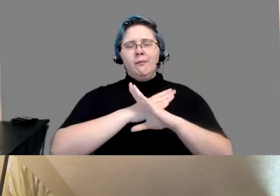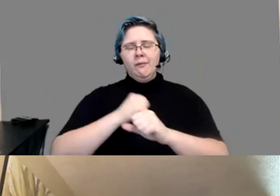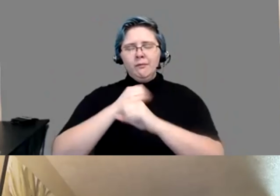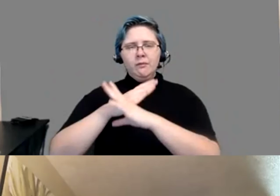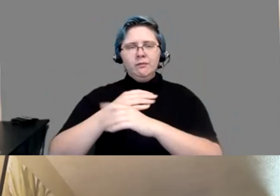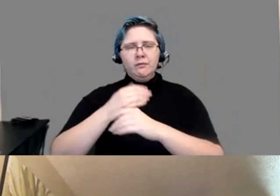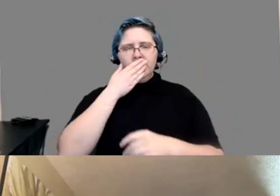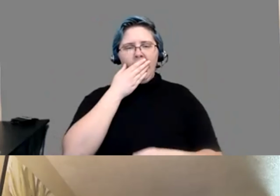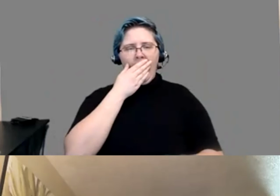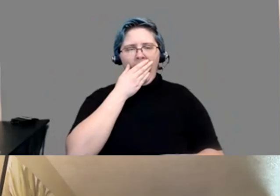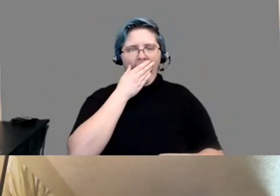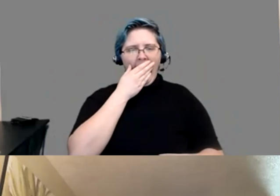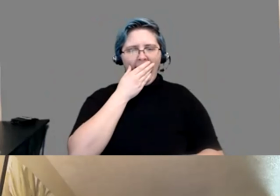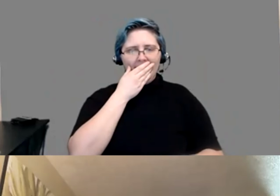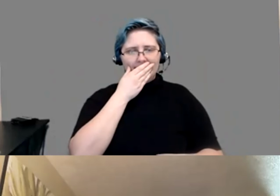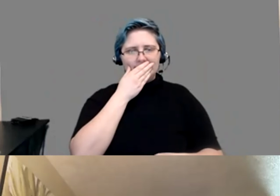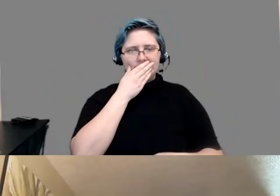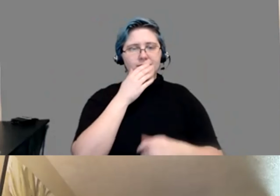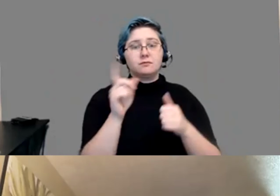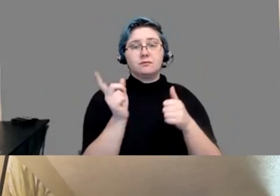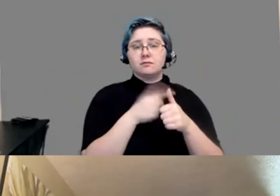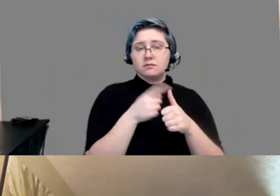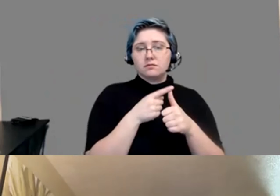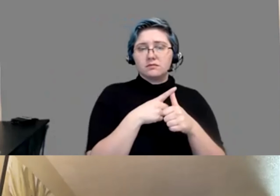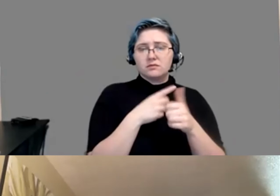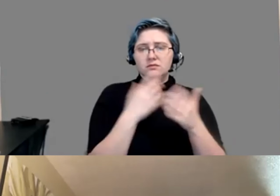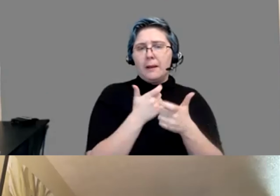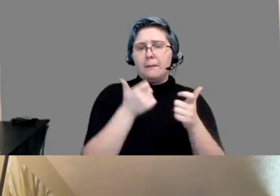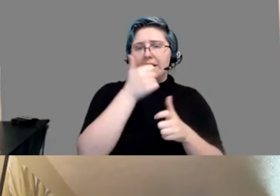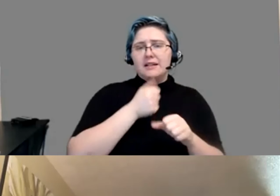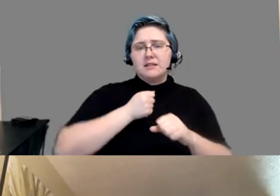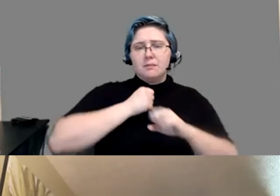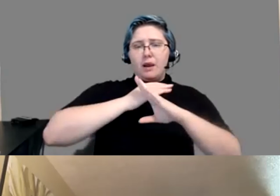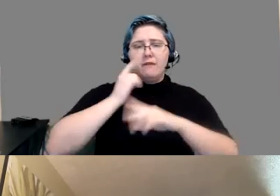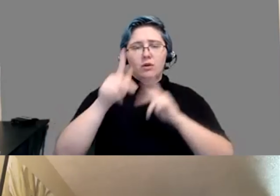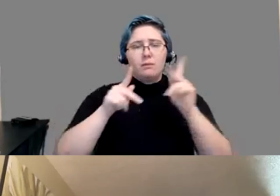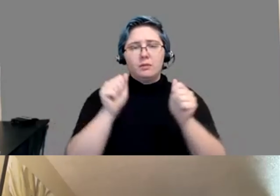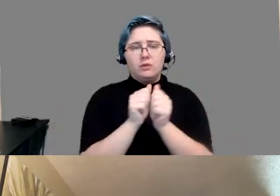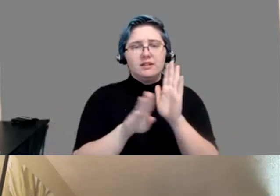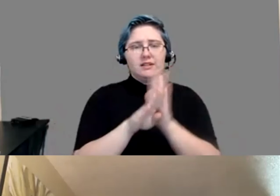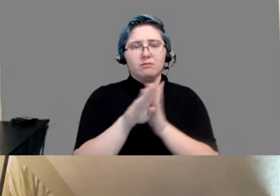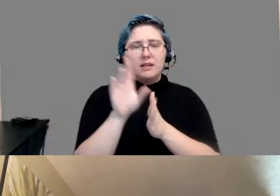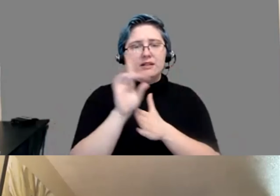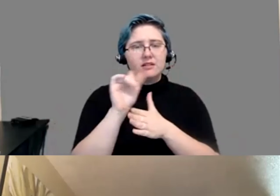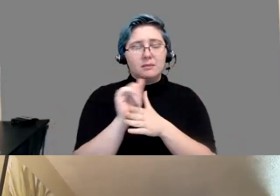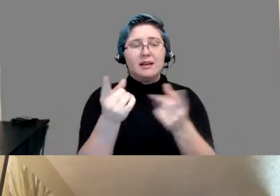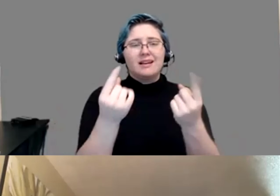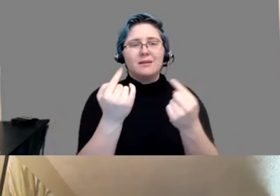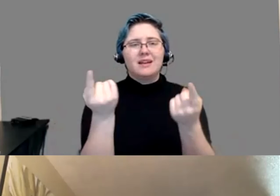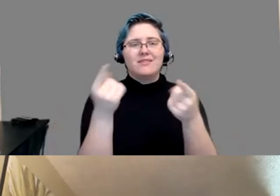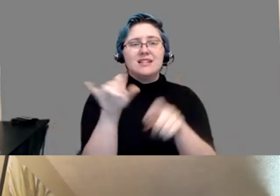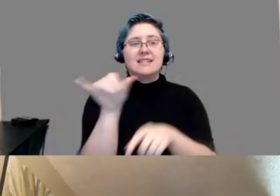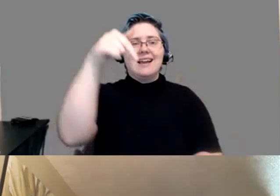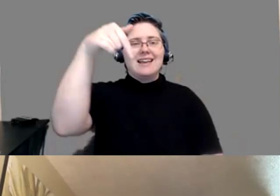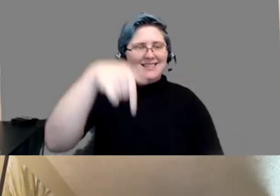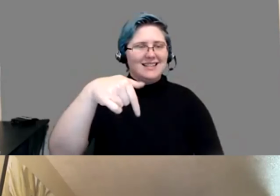to technology. Okay. First question, what is the biggest barrier to people with developmental disabilities attending